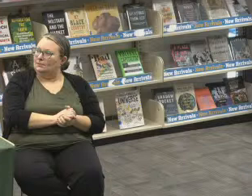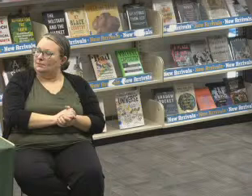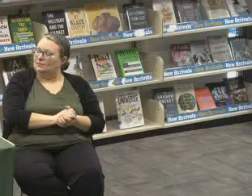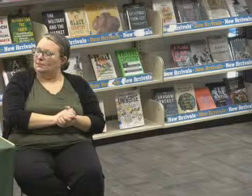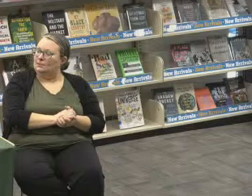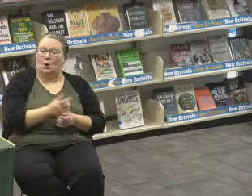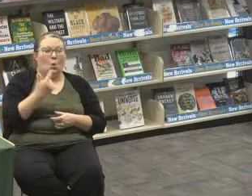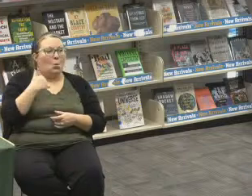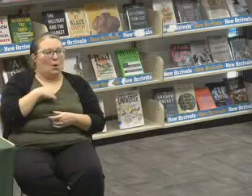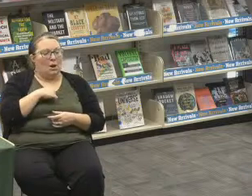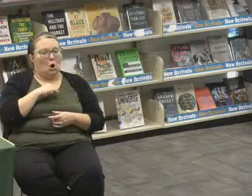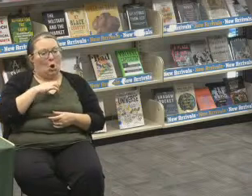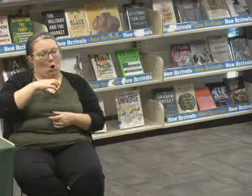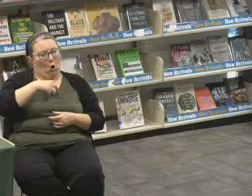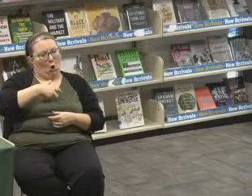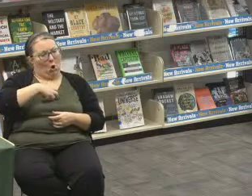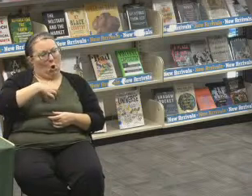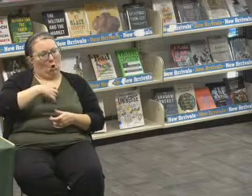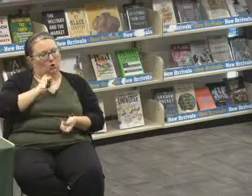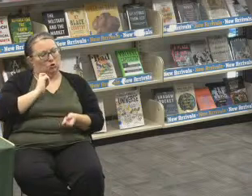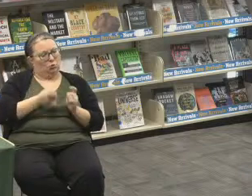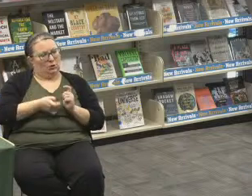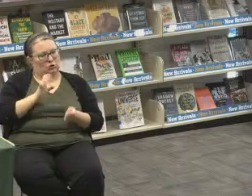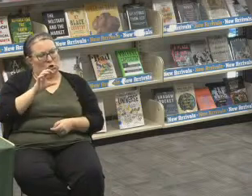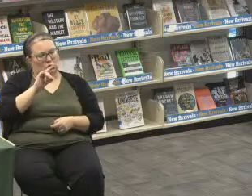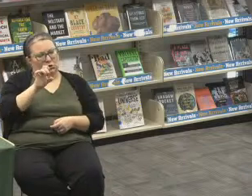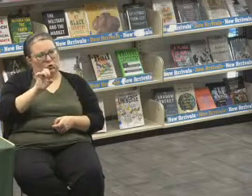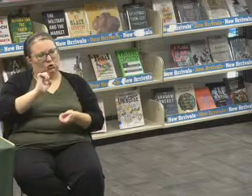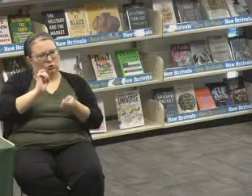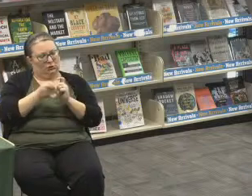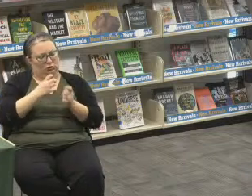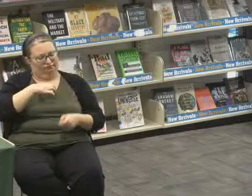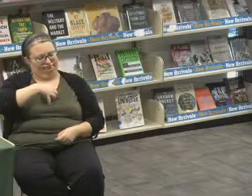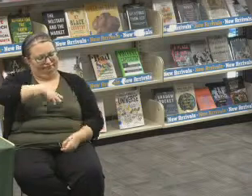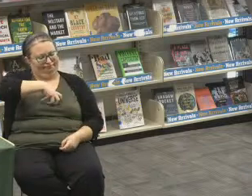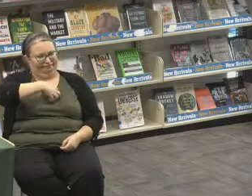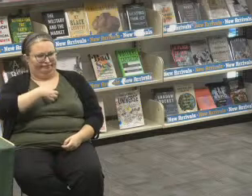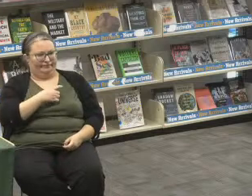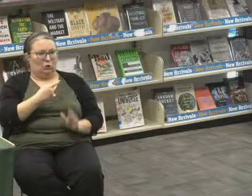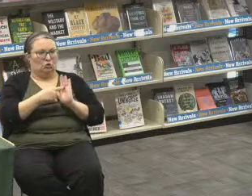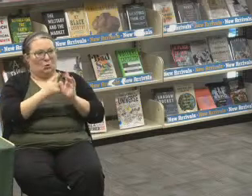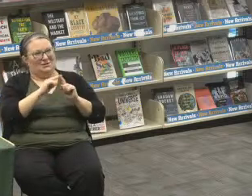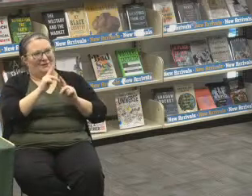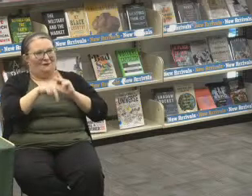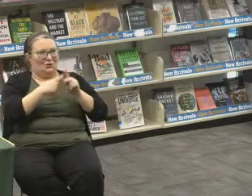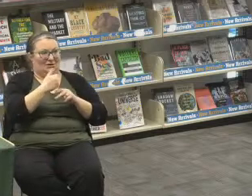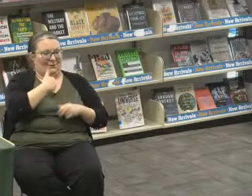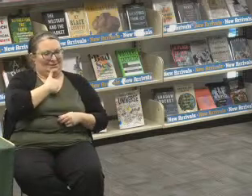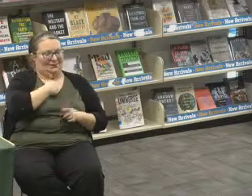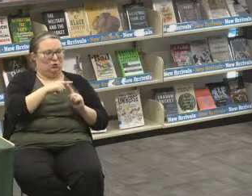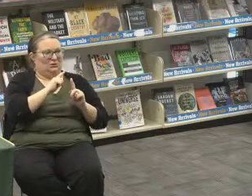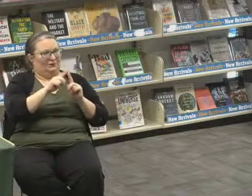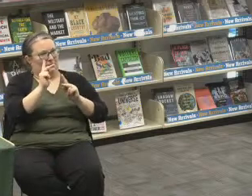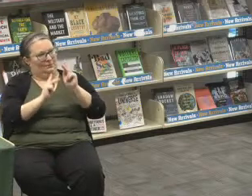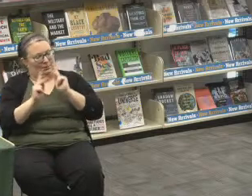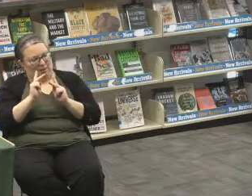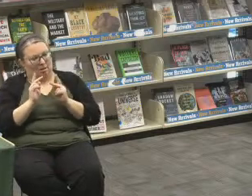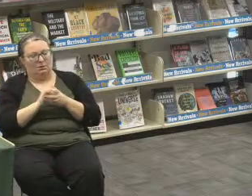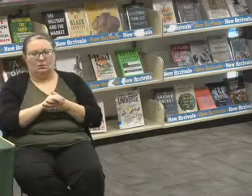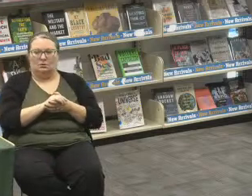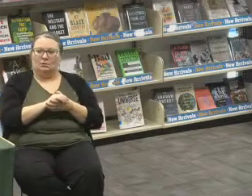We all code switch in life. We all present different faces of who we are to different people. We will